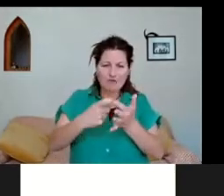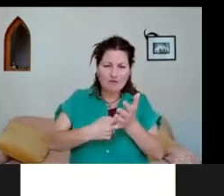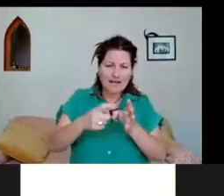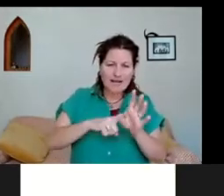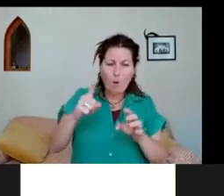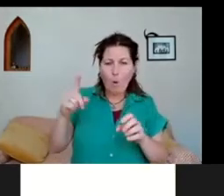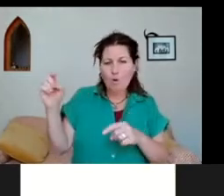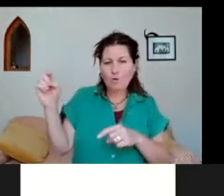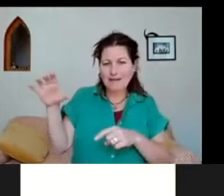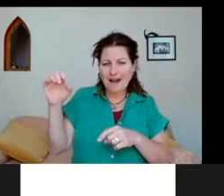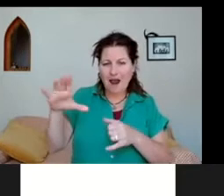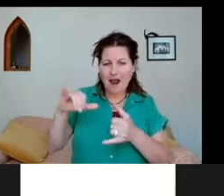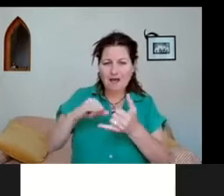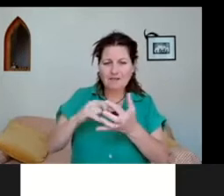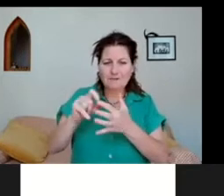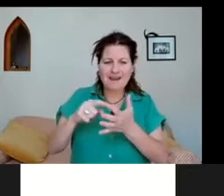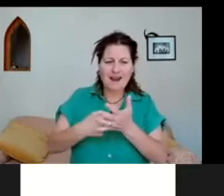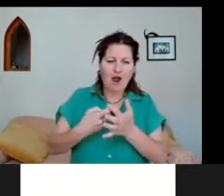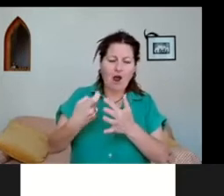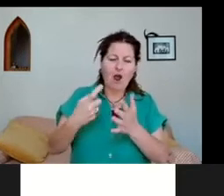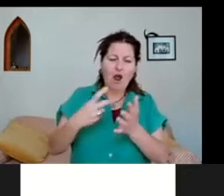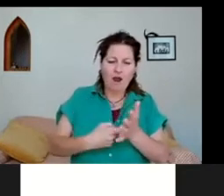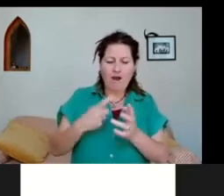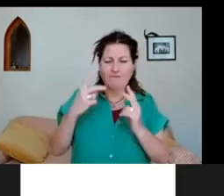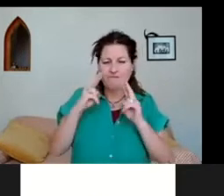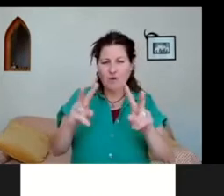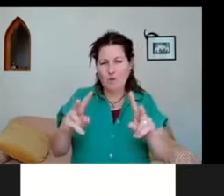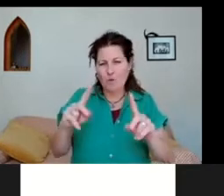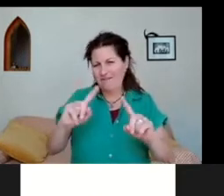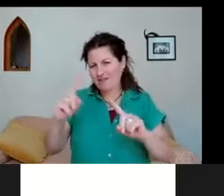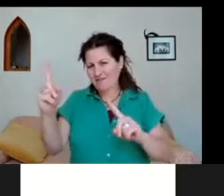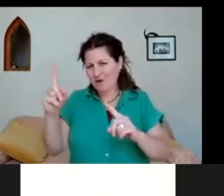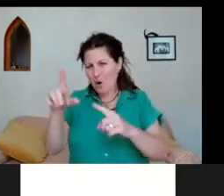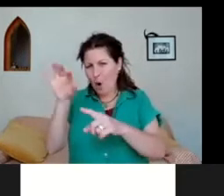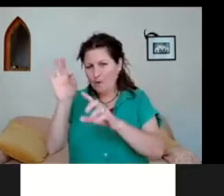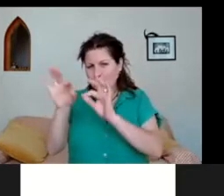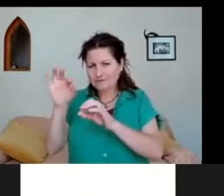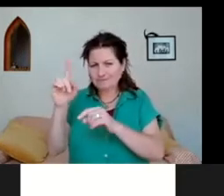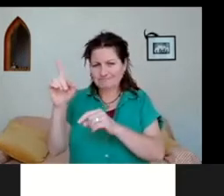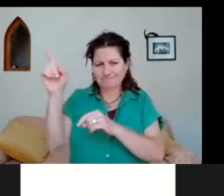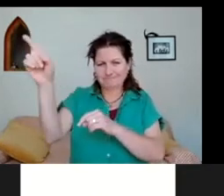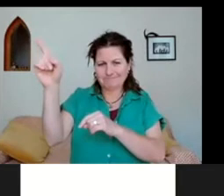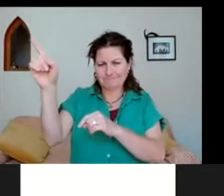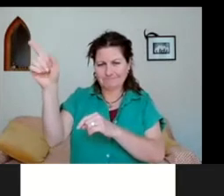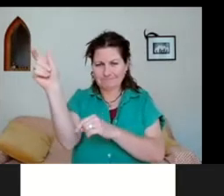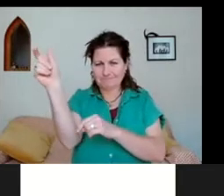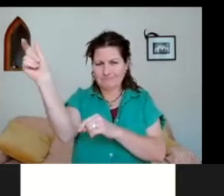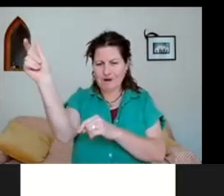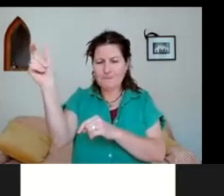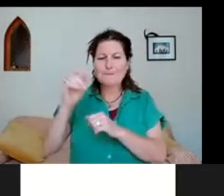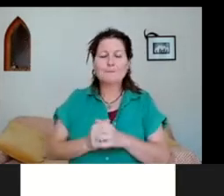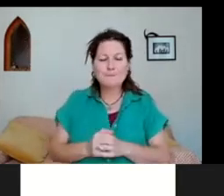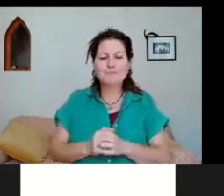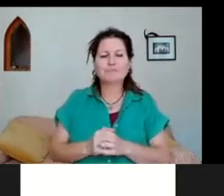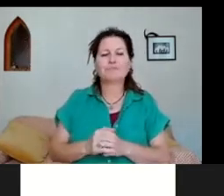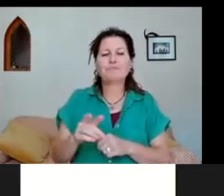top left-hand corner and adapt the vision as it suits you. You can also edit your name so that